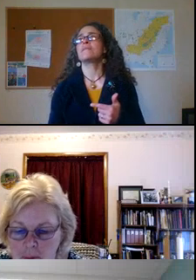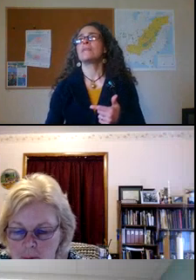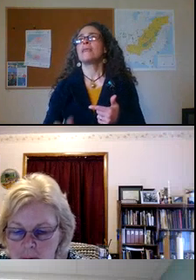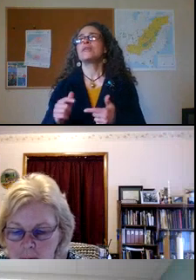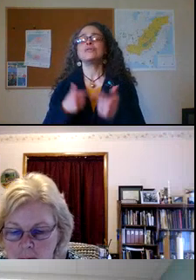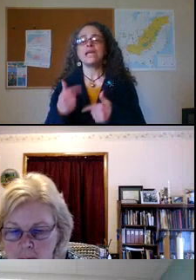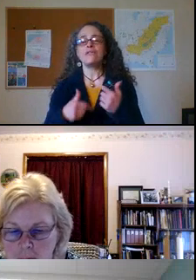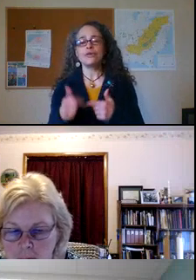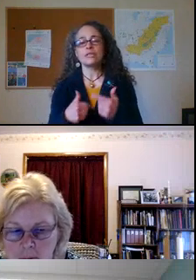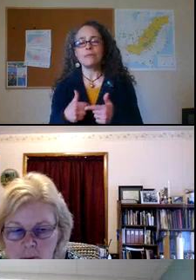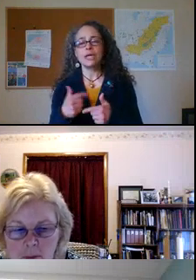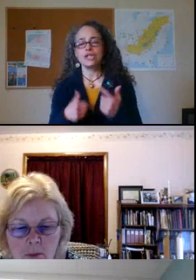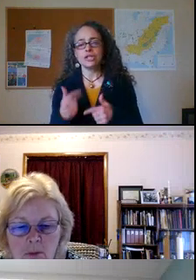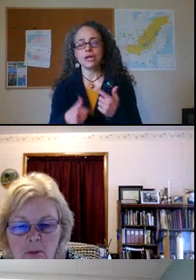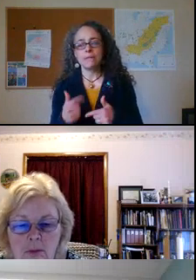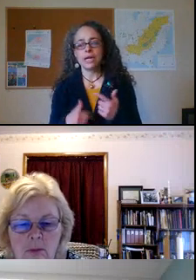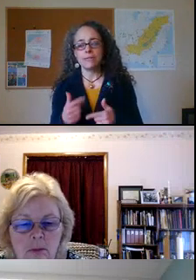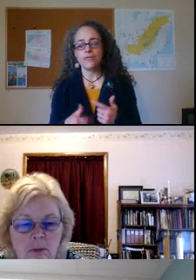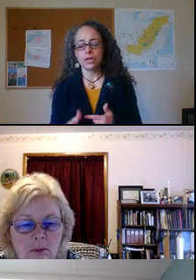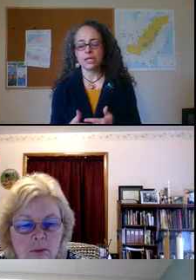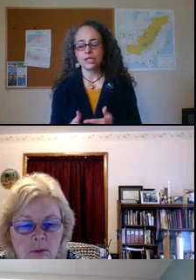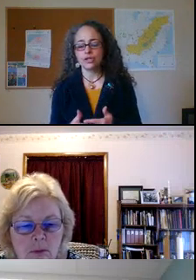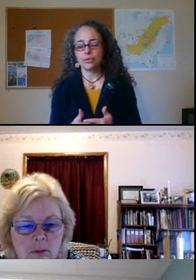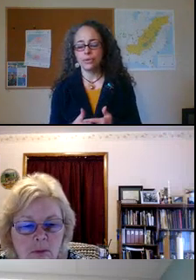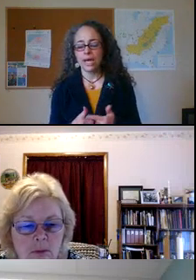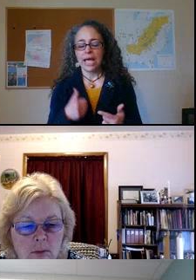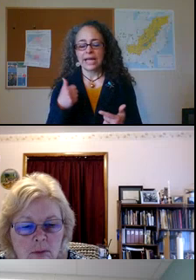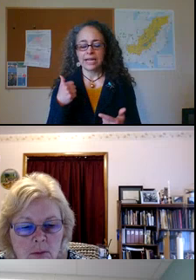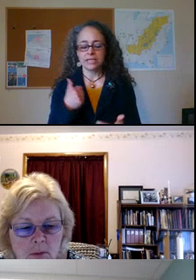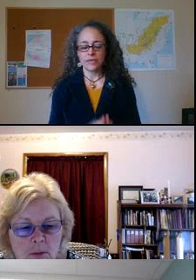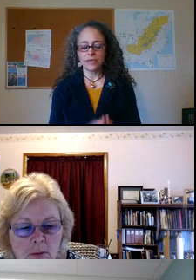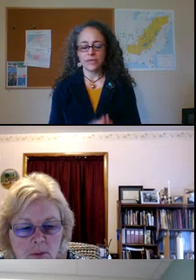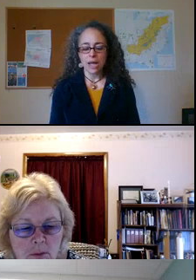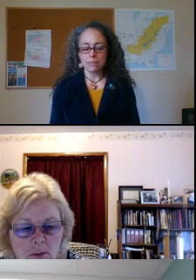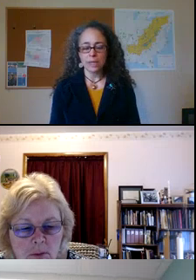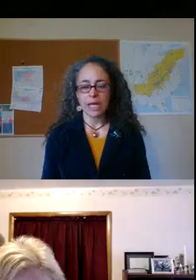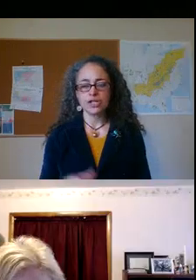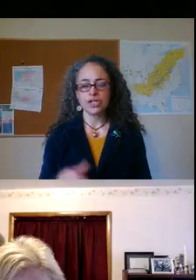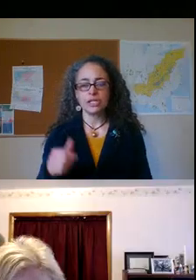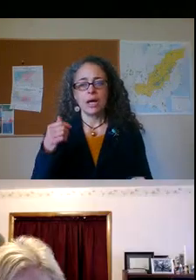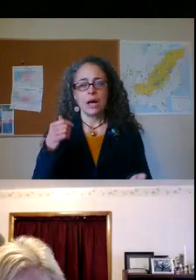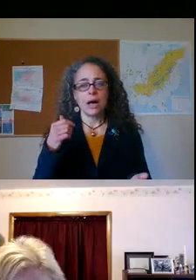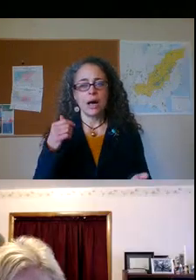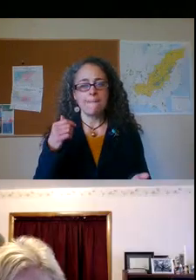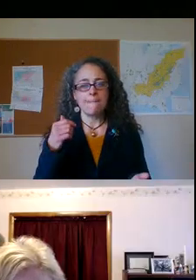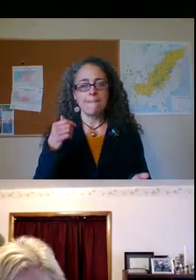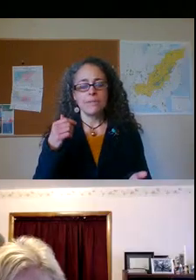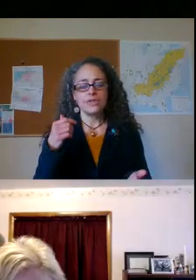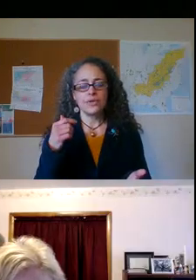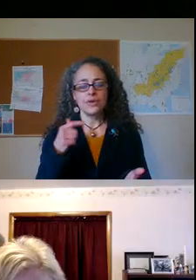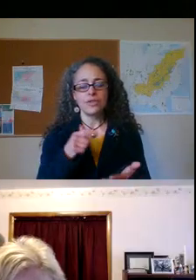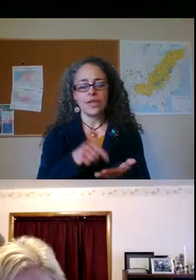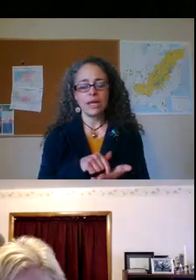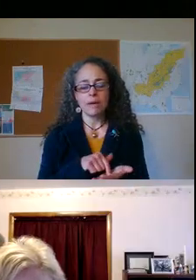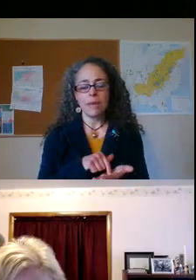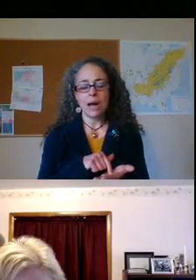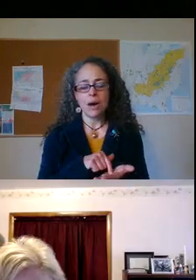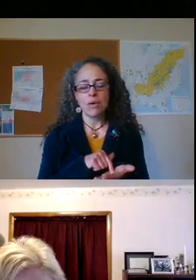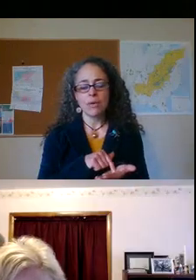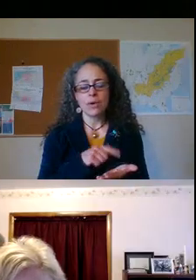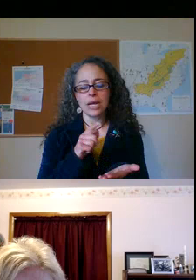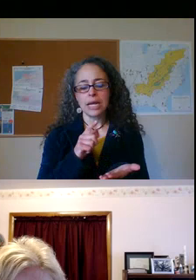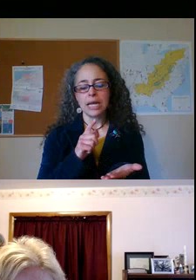is it? The due date for those applications are coming up fairly soon, and it is a very long application. So if you're